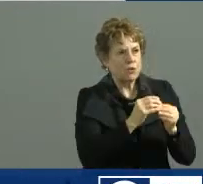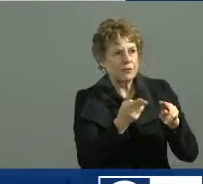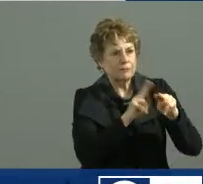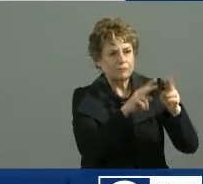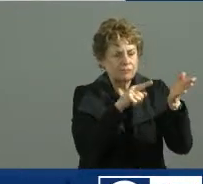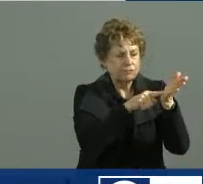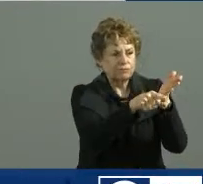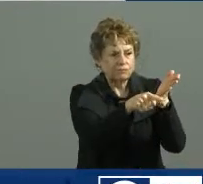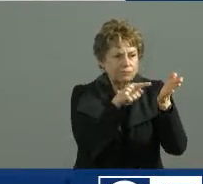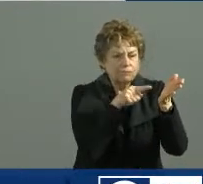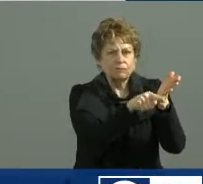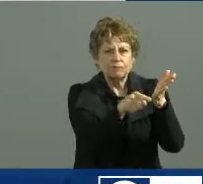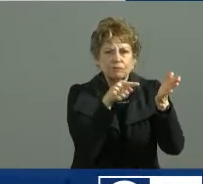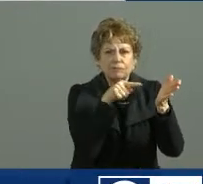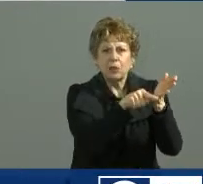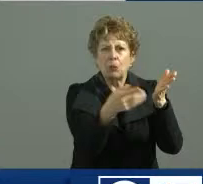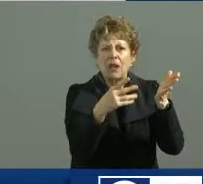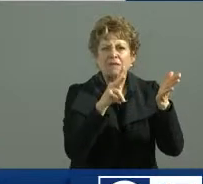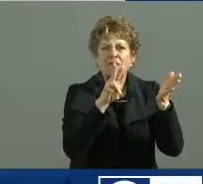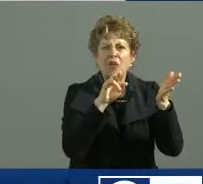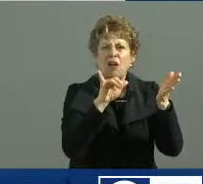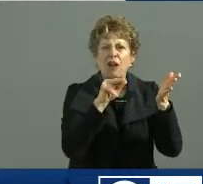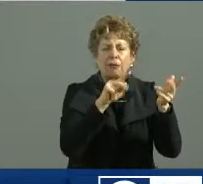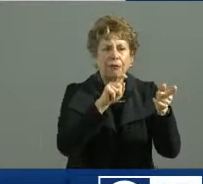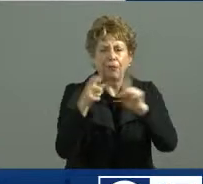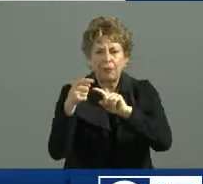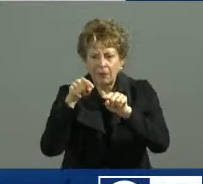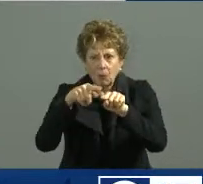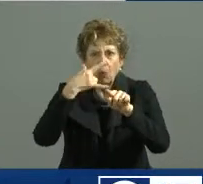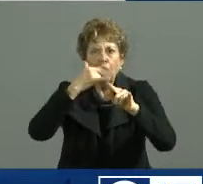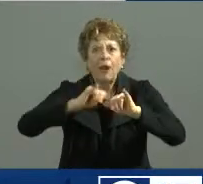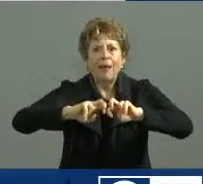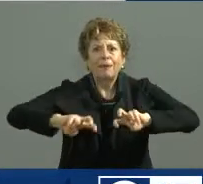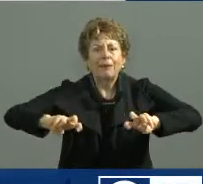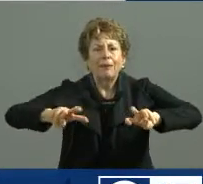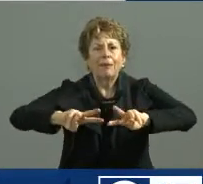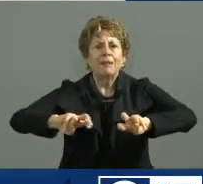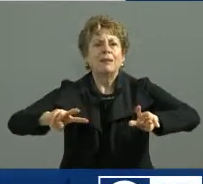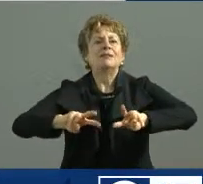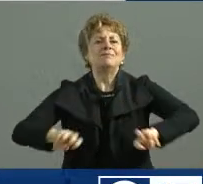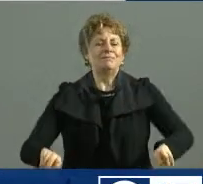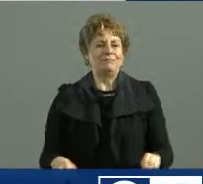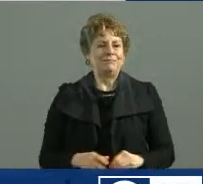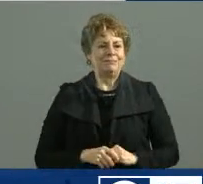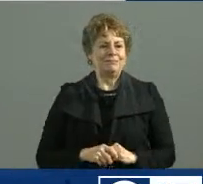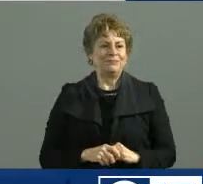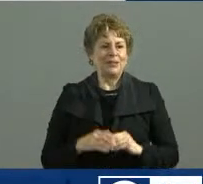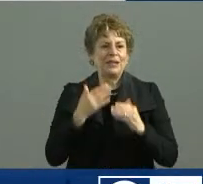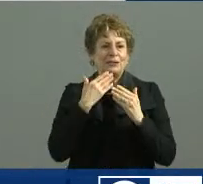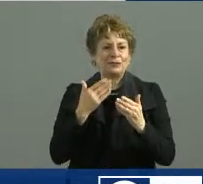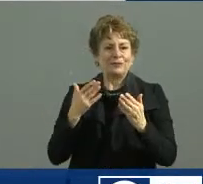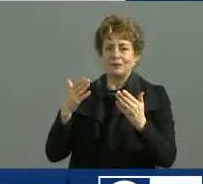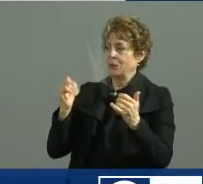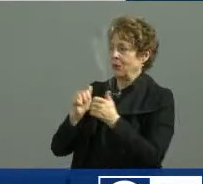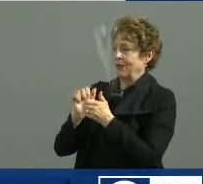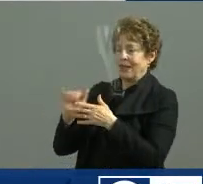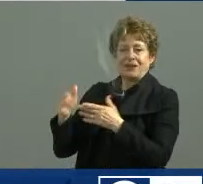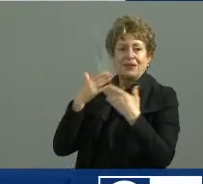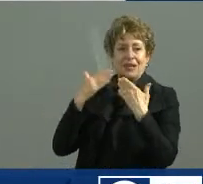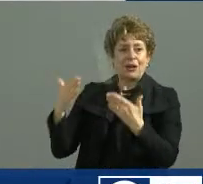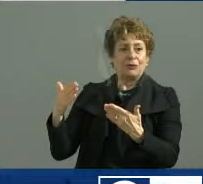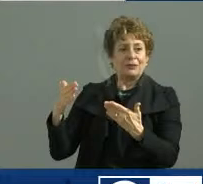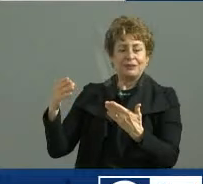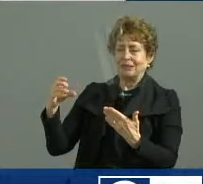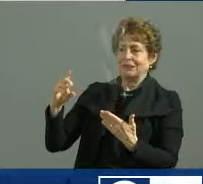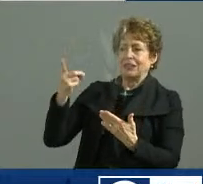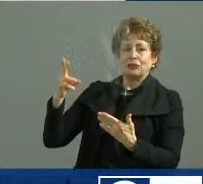can do even more sequencing. Thank you. You're welcome. Okay, with that, thank you, Dr. Christ, and thank you for